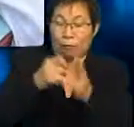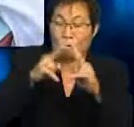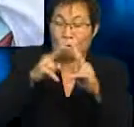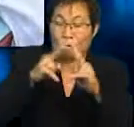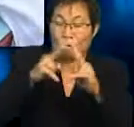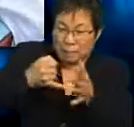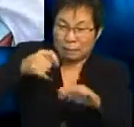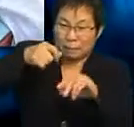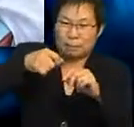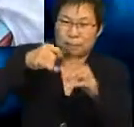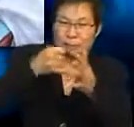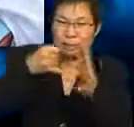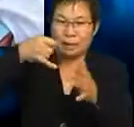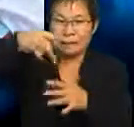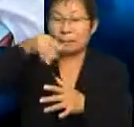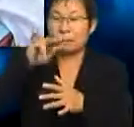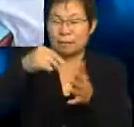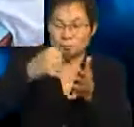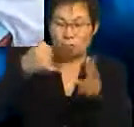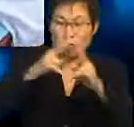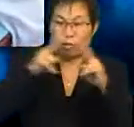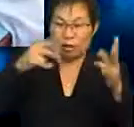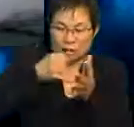The pins are very sharp.